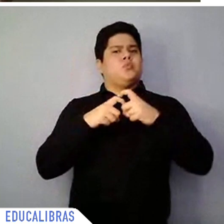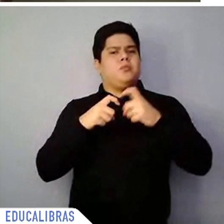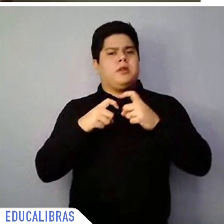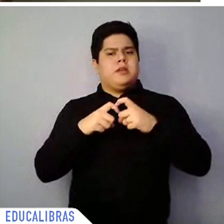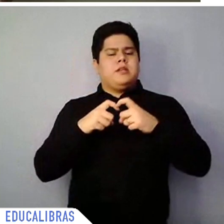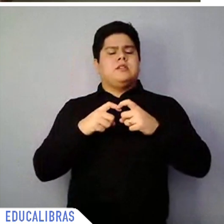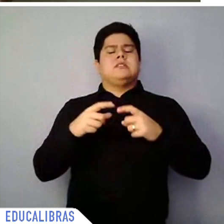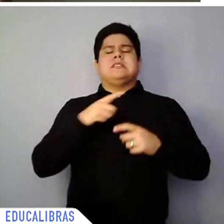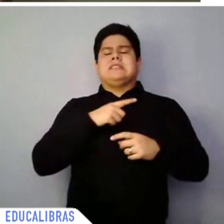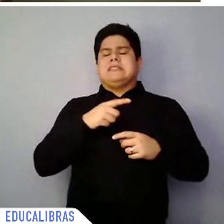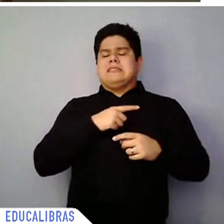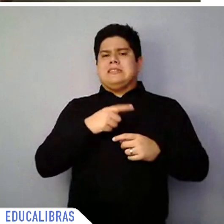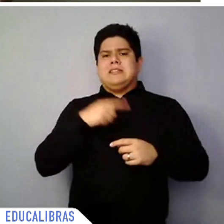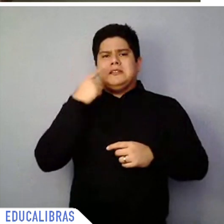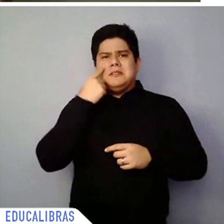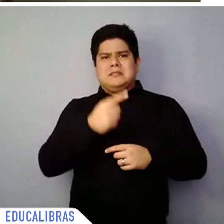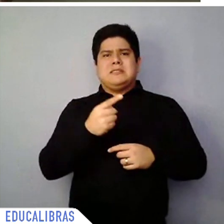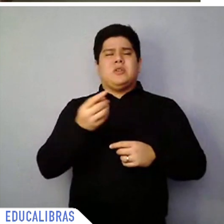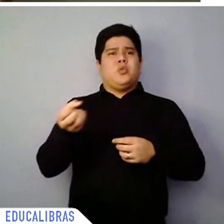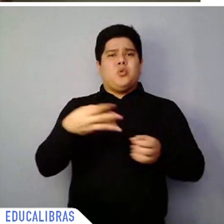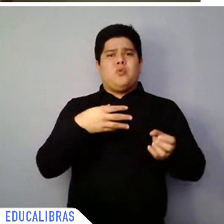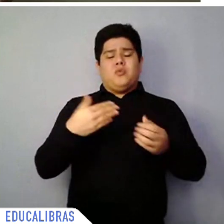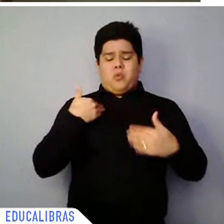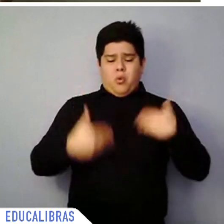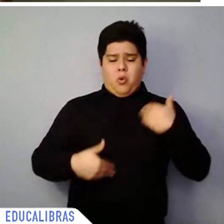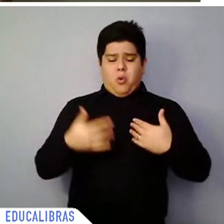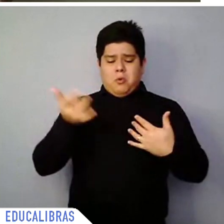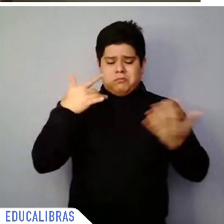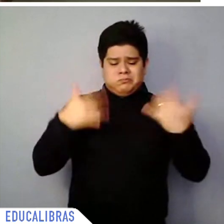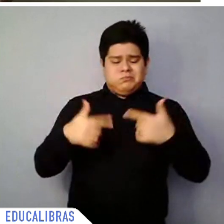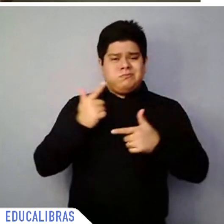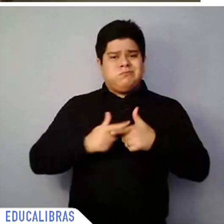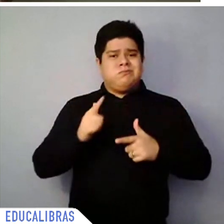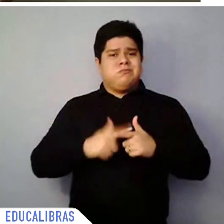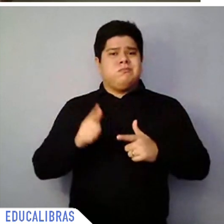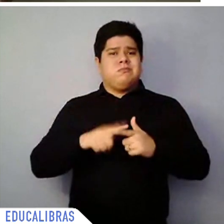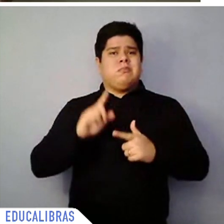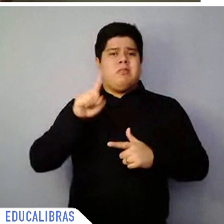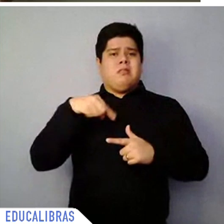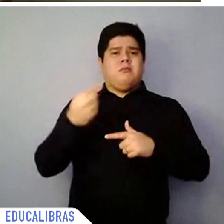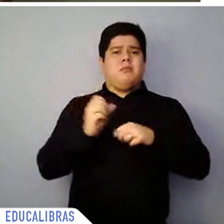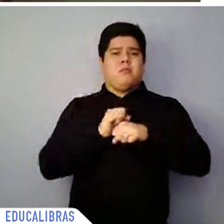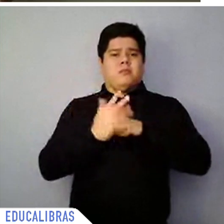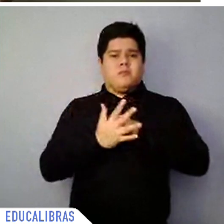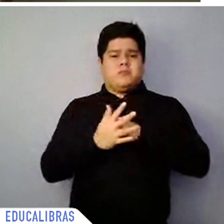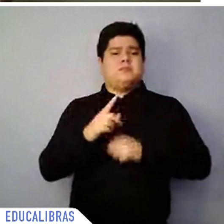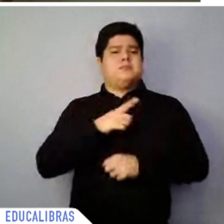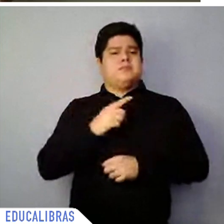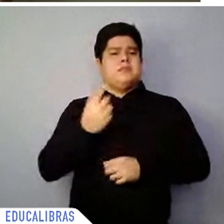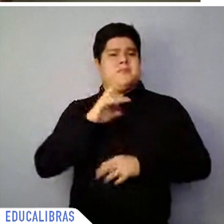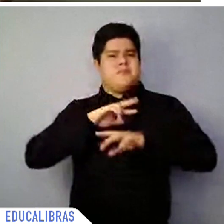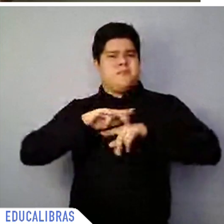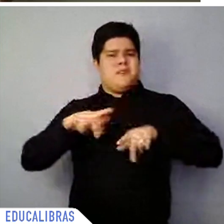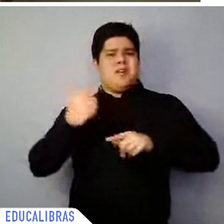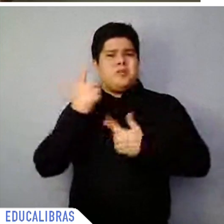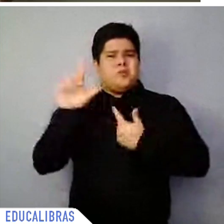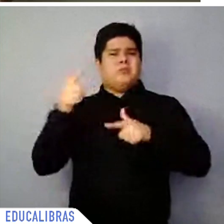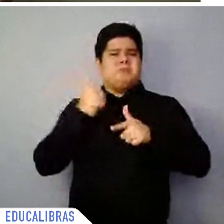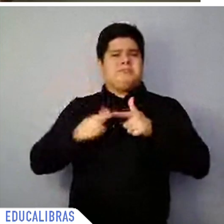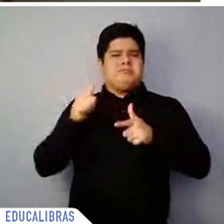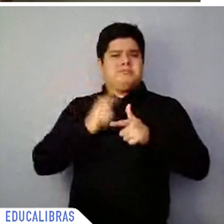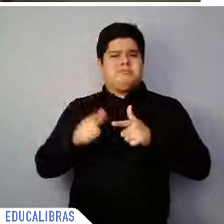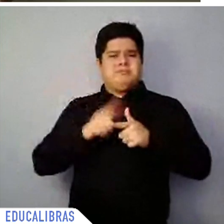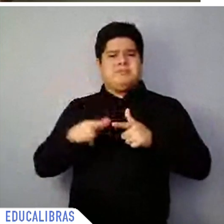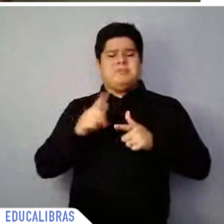see some students and people who in the front line taking care